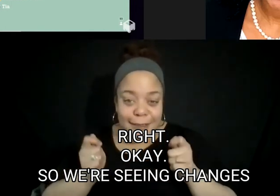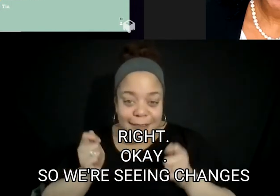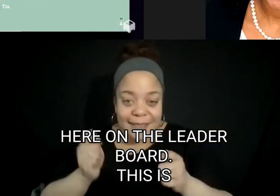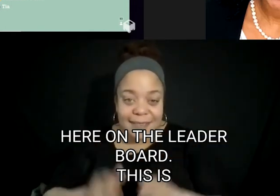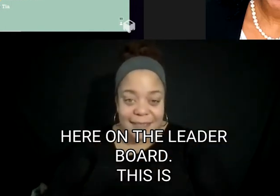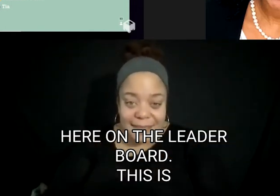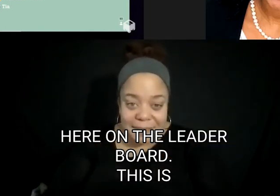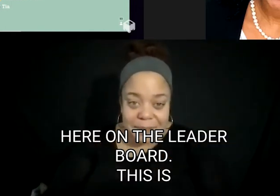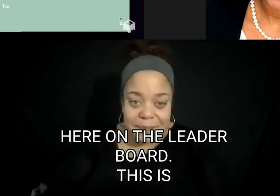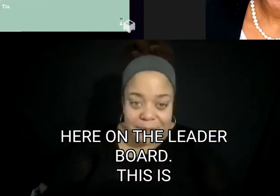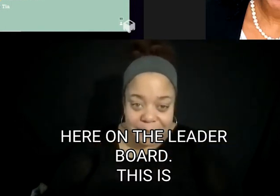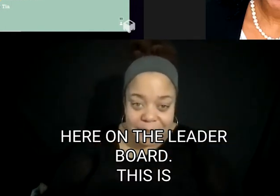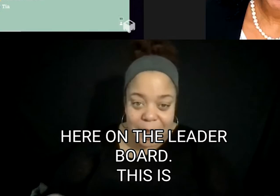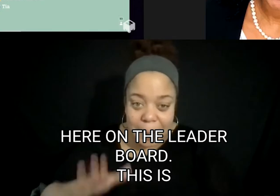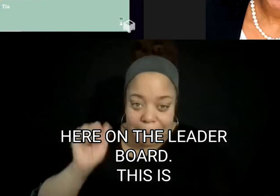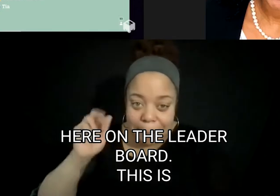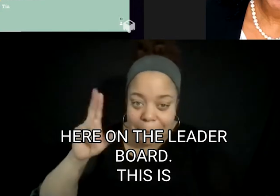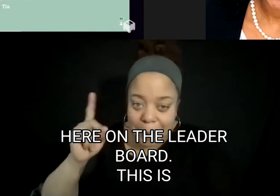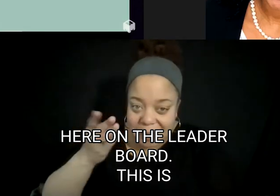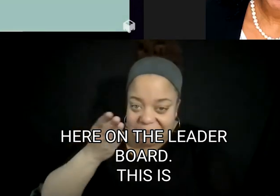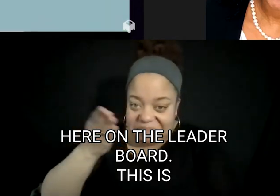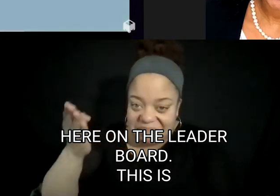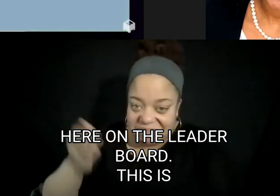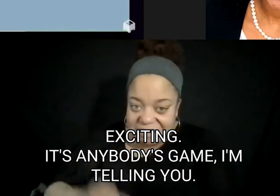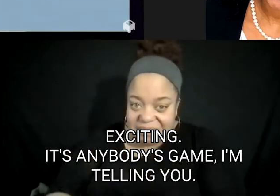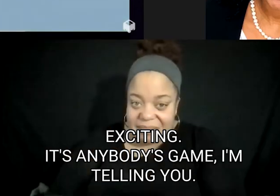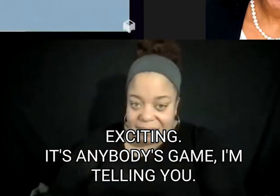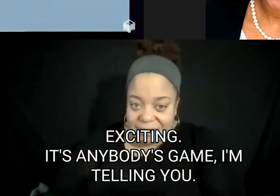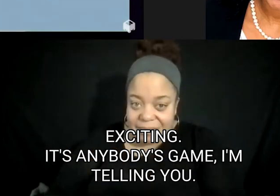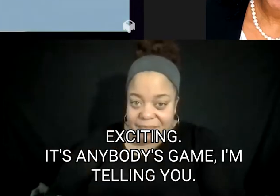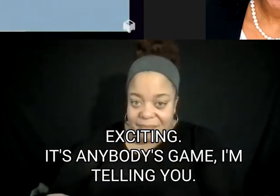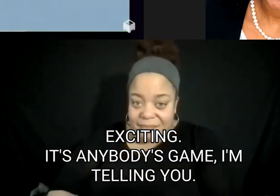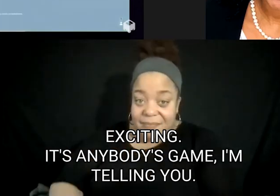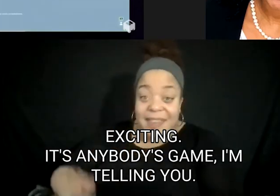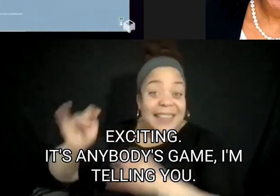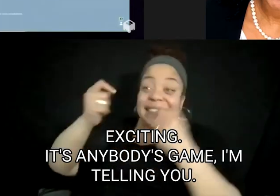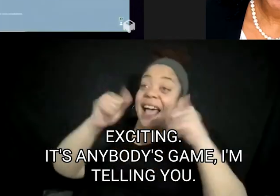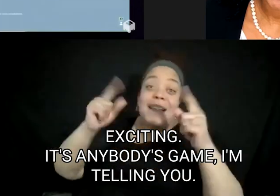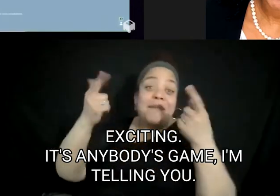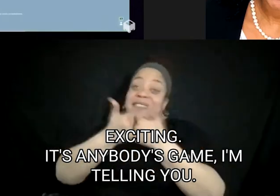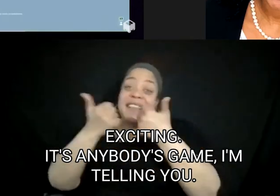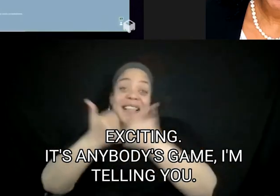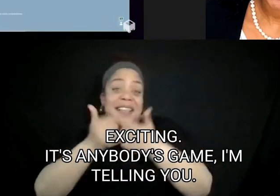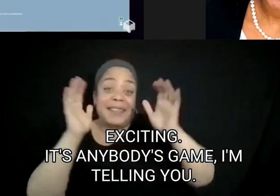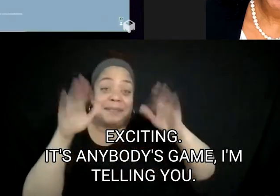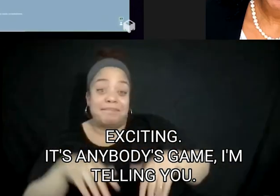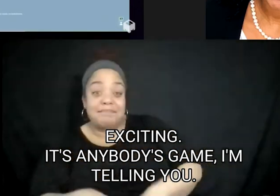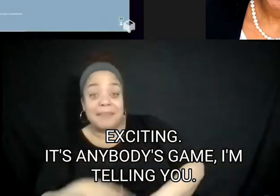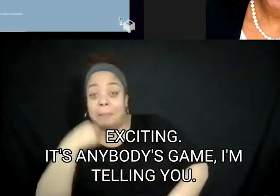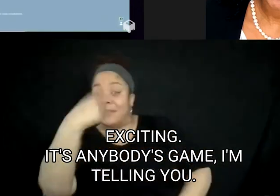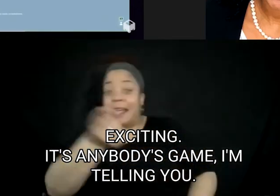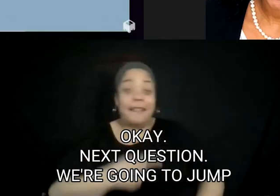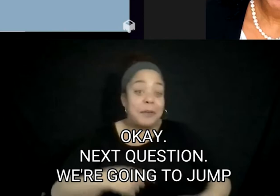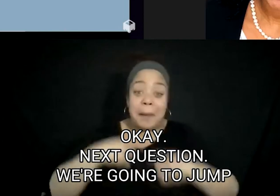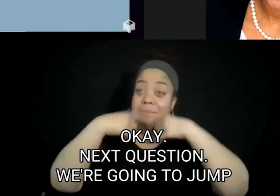telling you. Okay, next question we're going to jump into. And here we